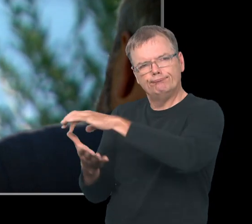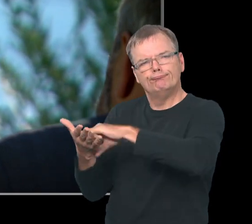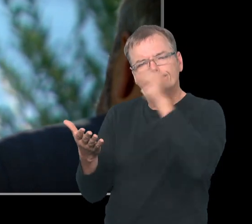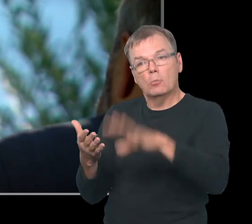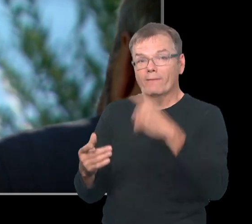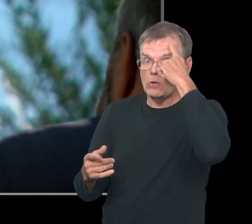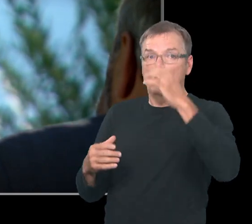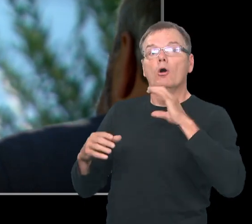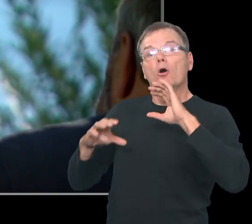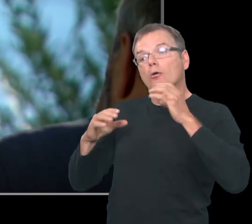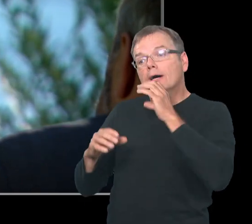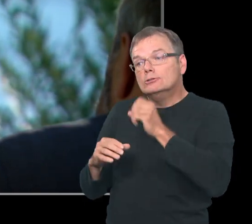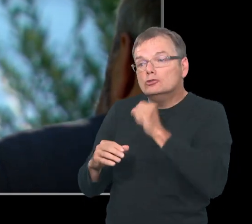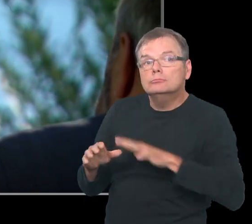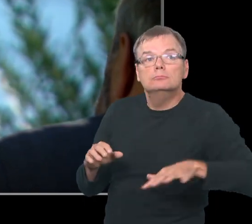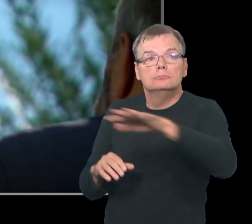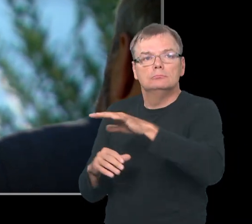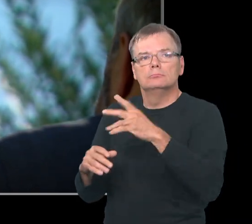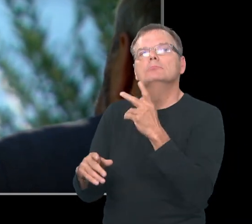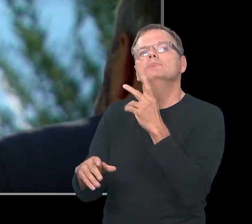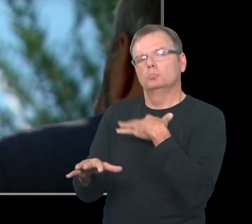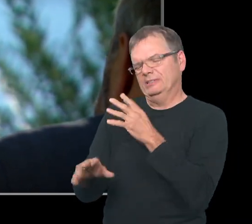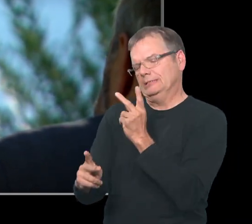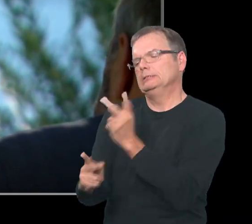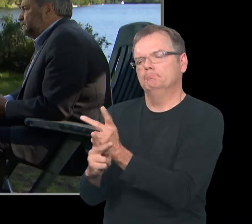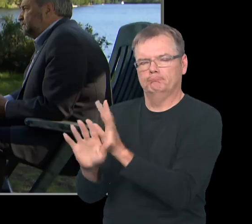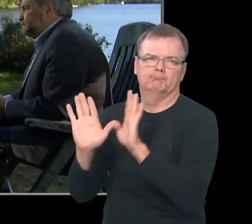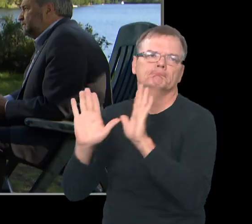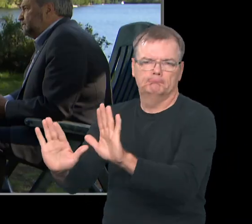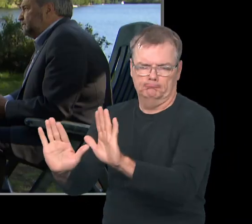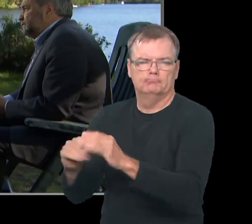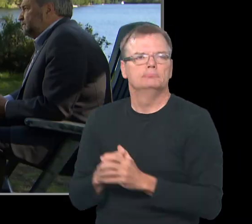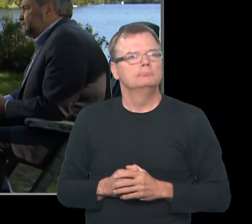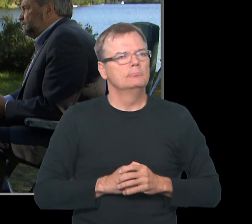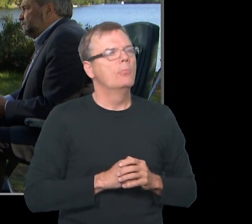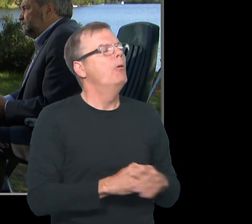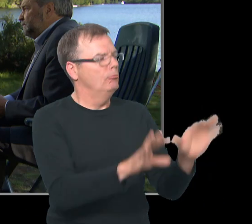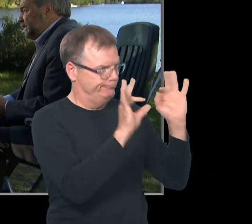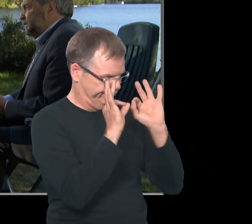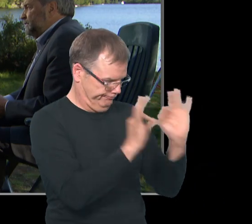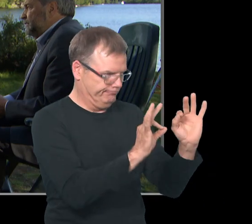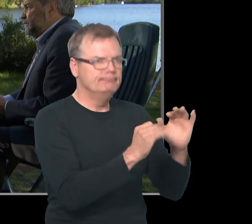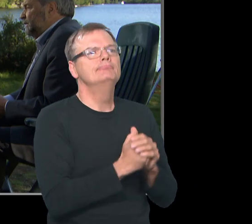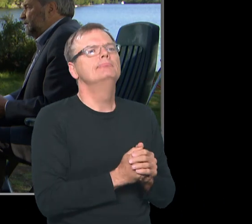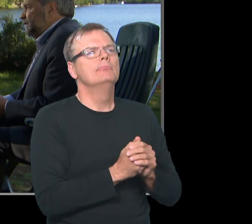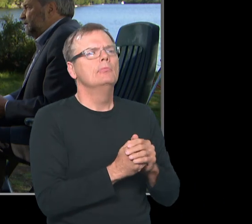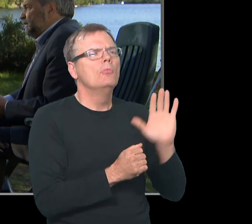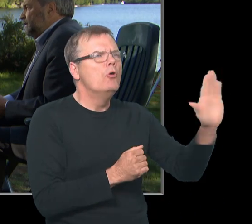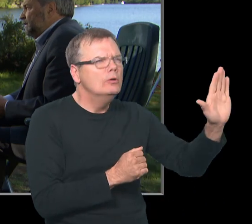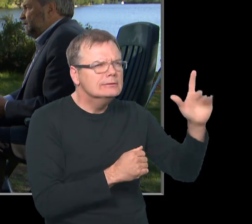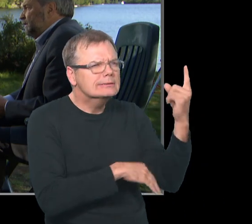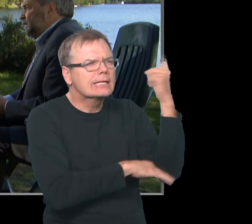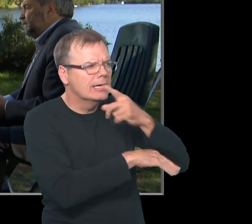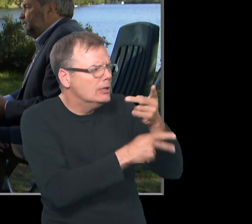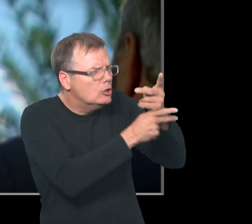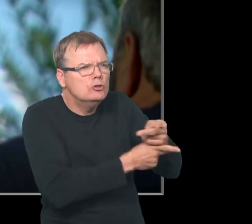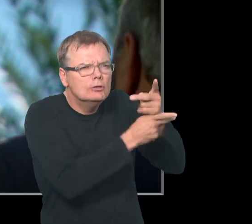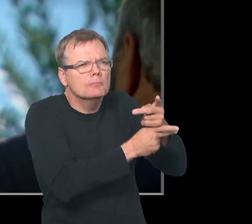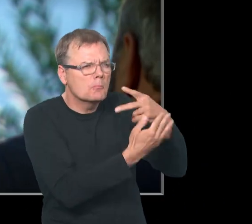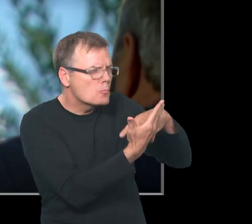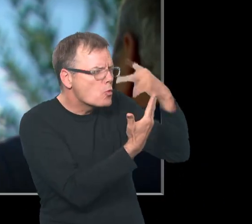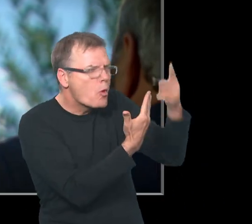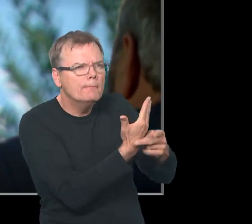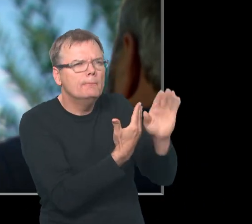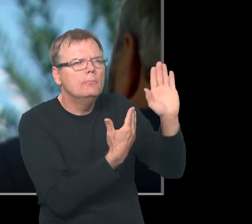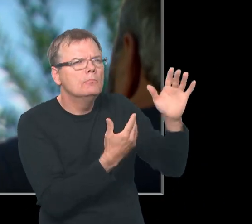You've talked earlier in terms of the daycare program and other things that are going to cost money. Yes. And a lot of people